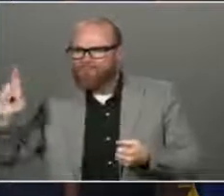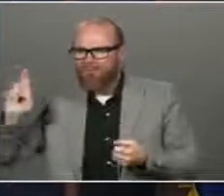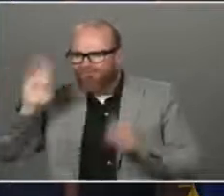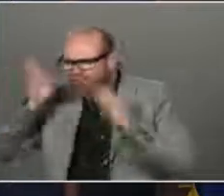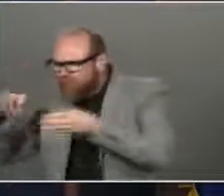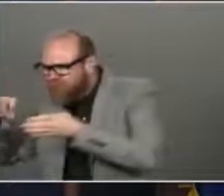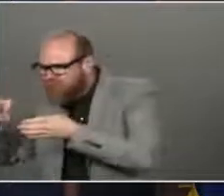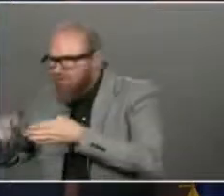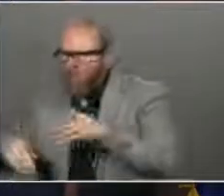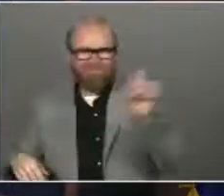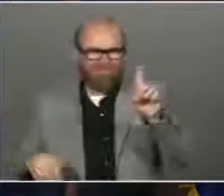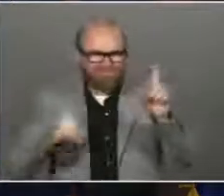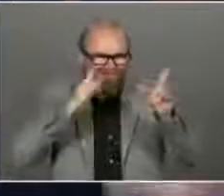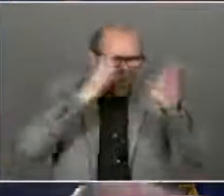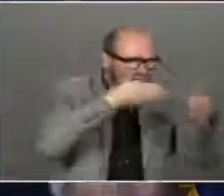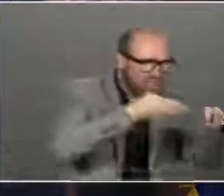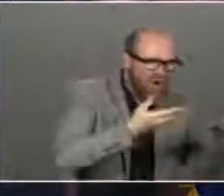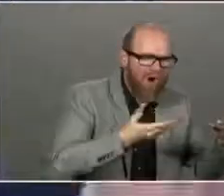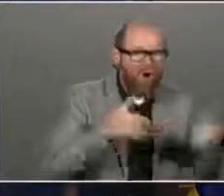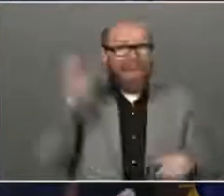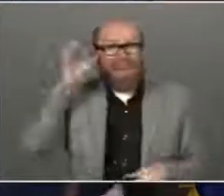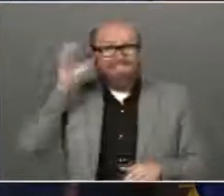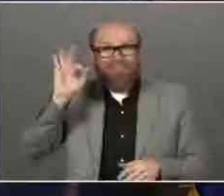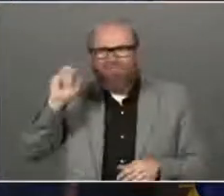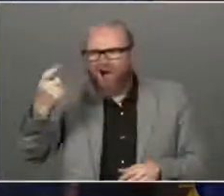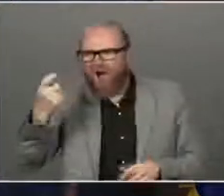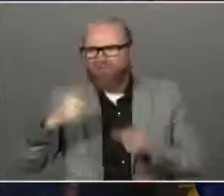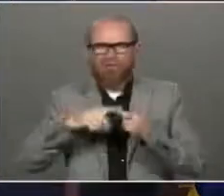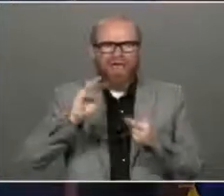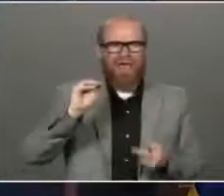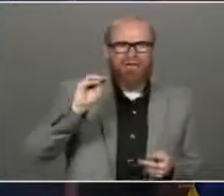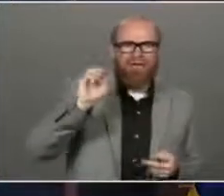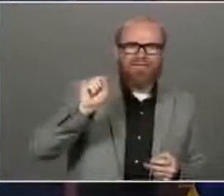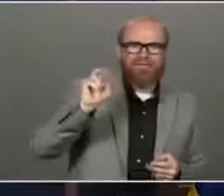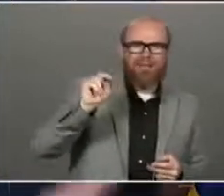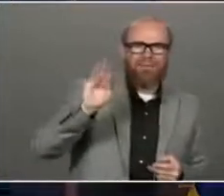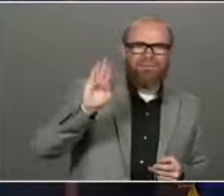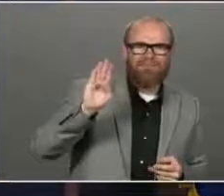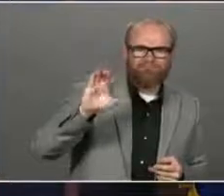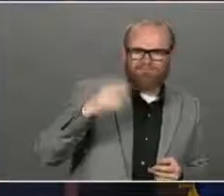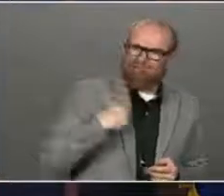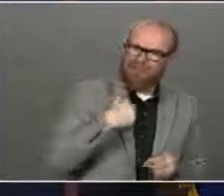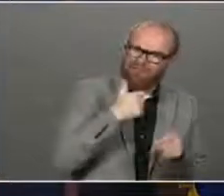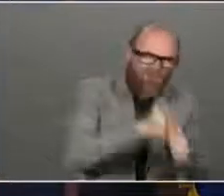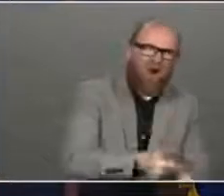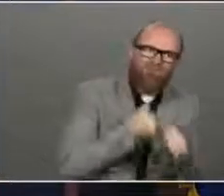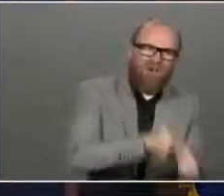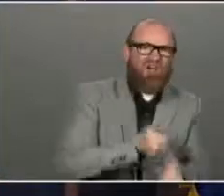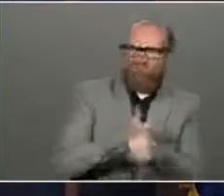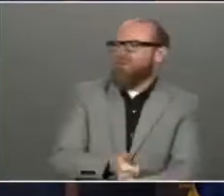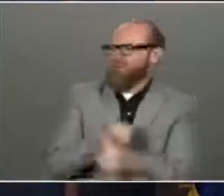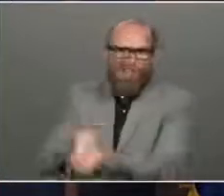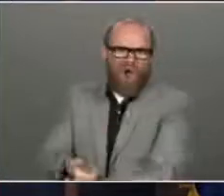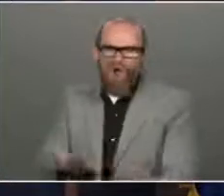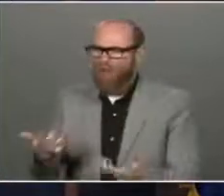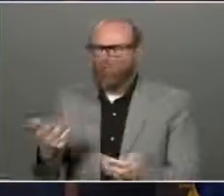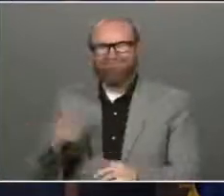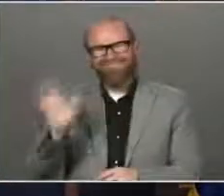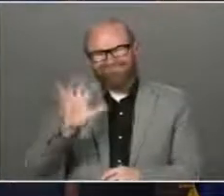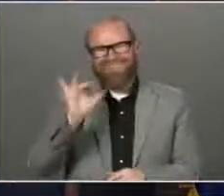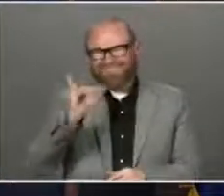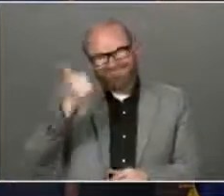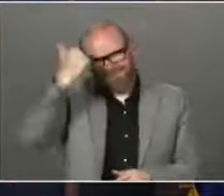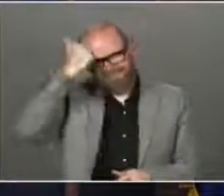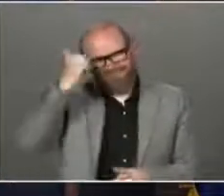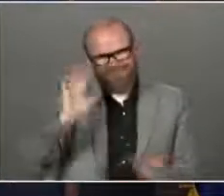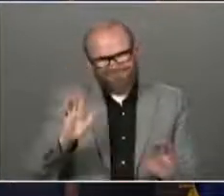or watching MSNBC or Fox News and doing whatever they tell us to do that night. That's making us dumber as a society. We can have